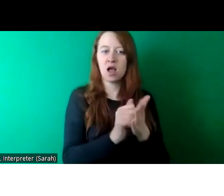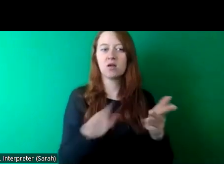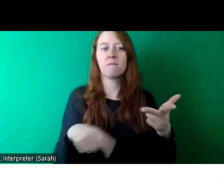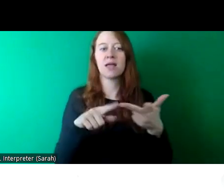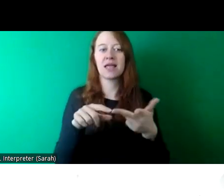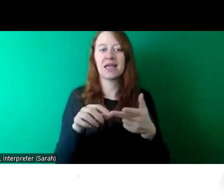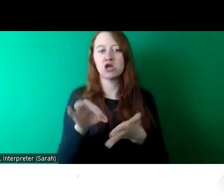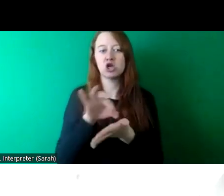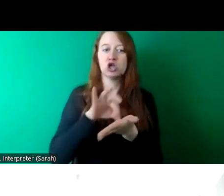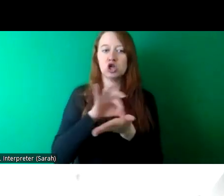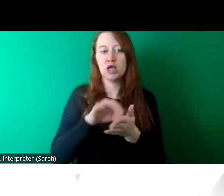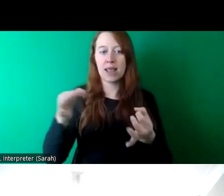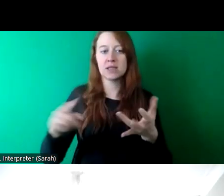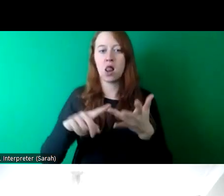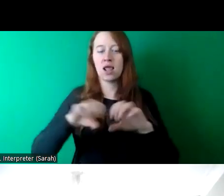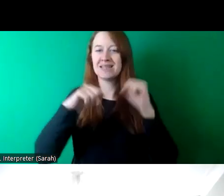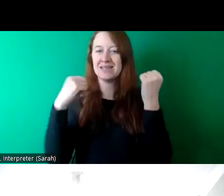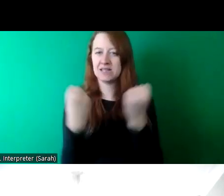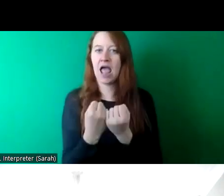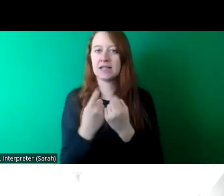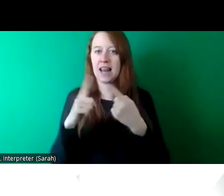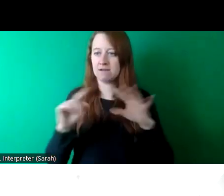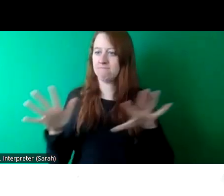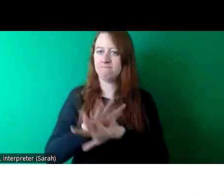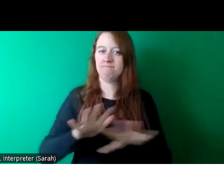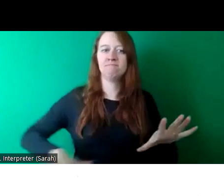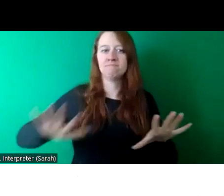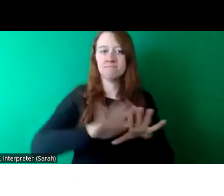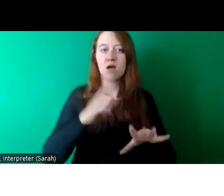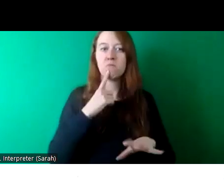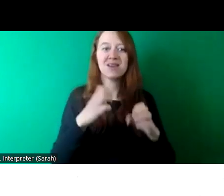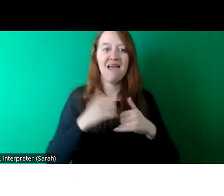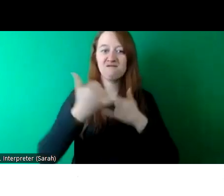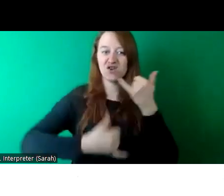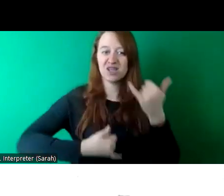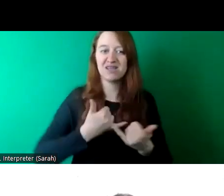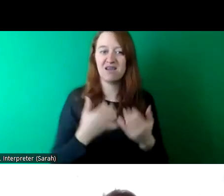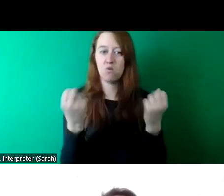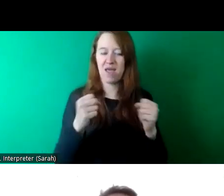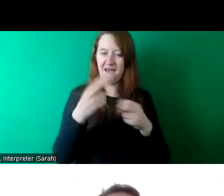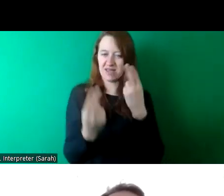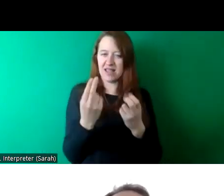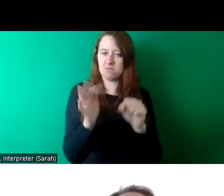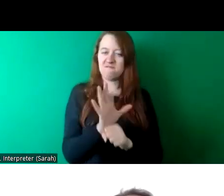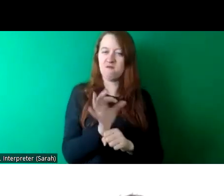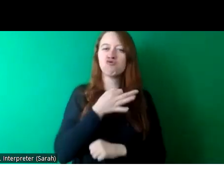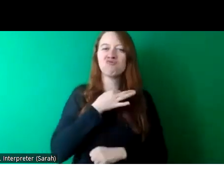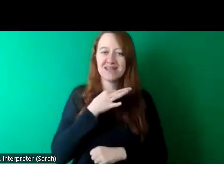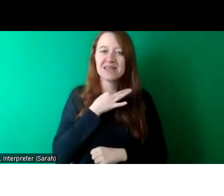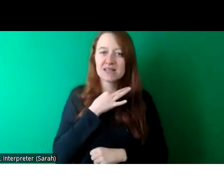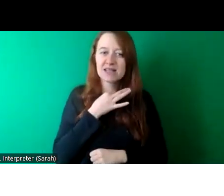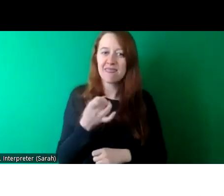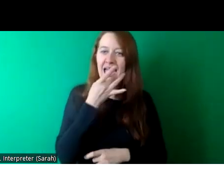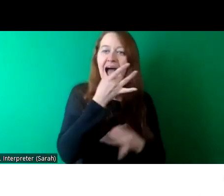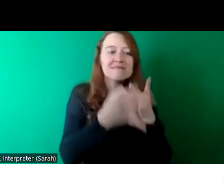every year they do kind of an assessment of these risks where they ask over 1,600 different experts around what they regard as being